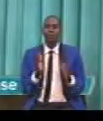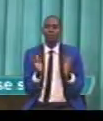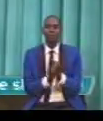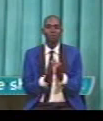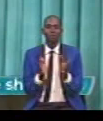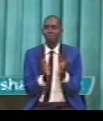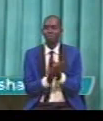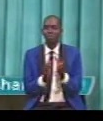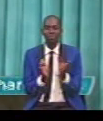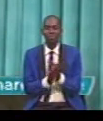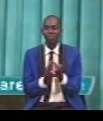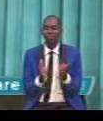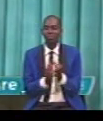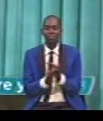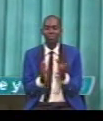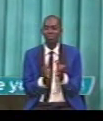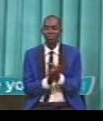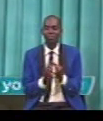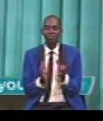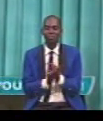God.